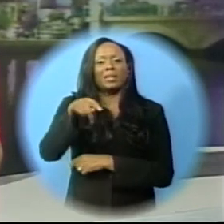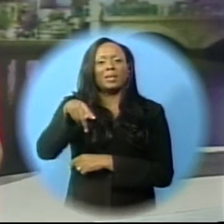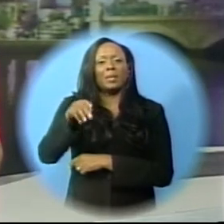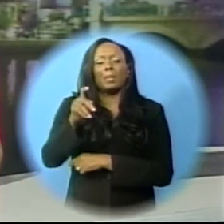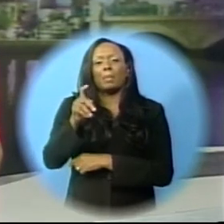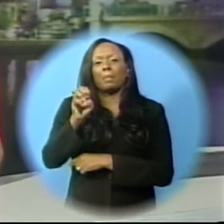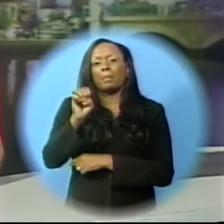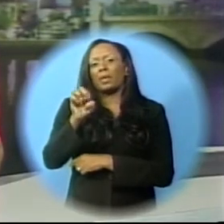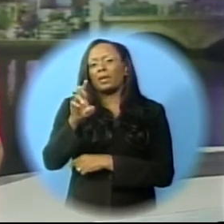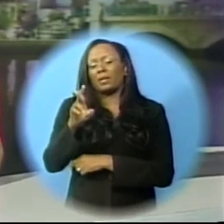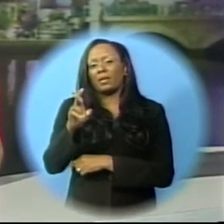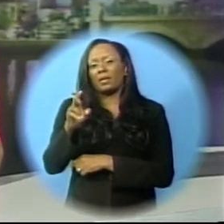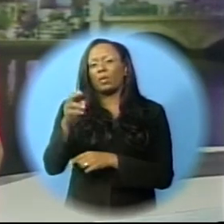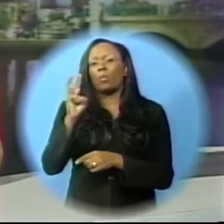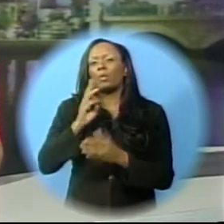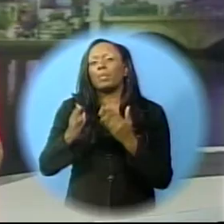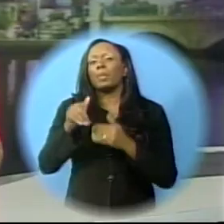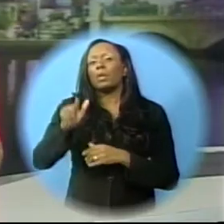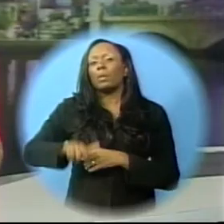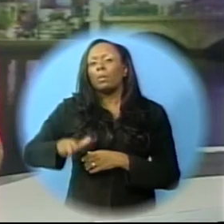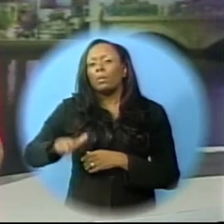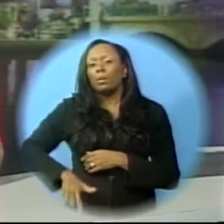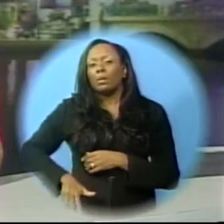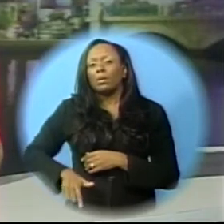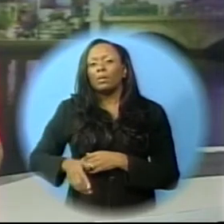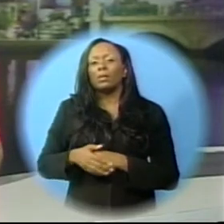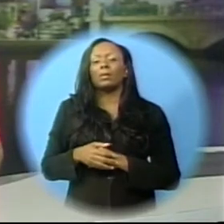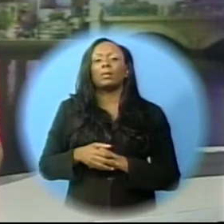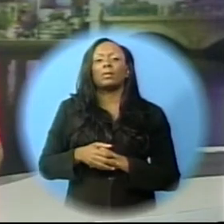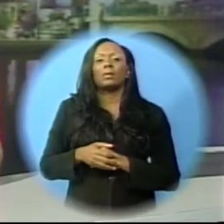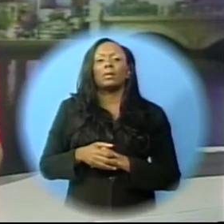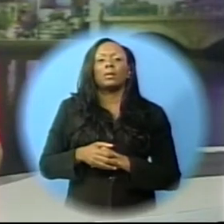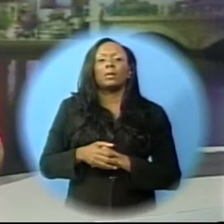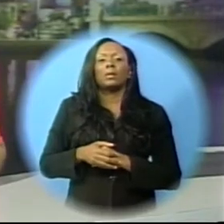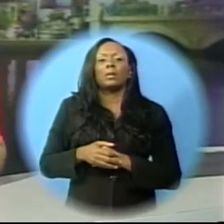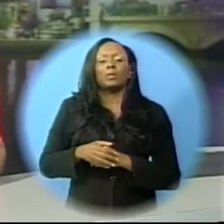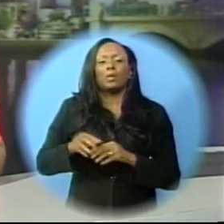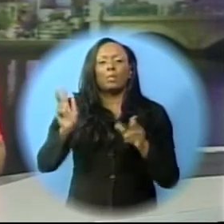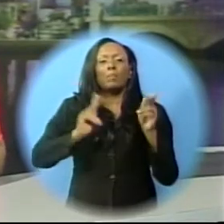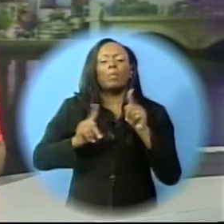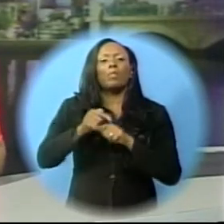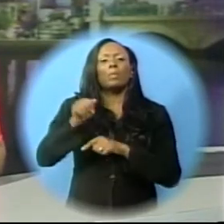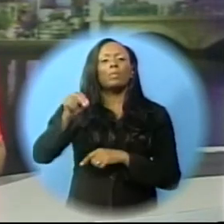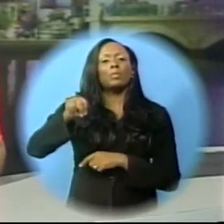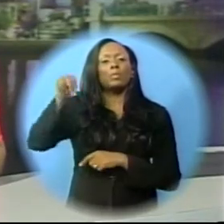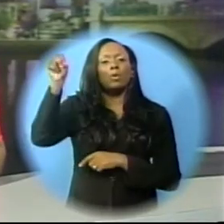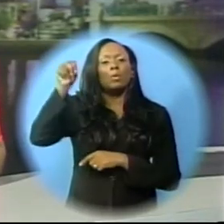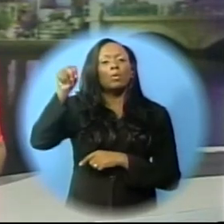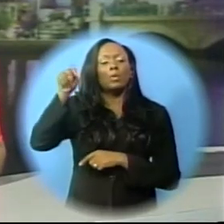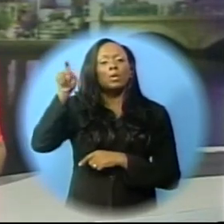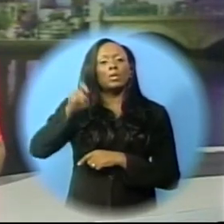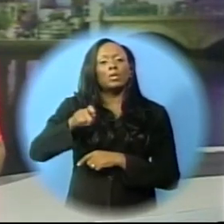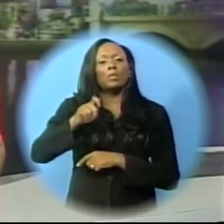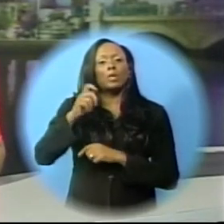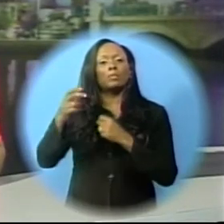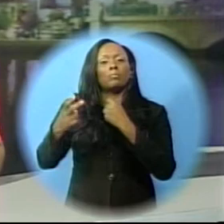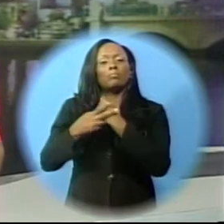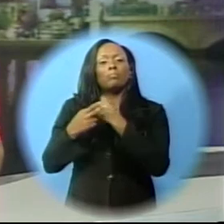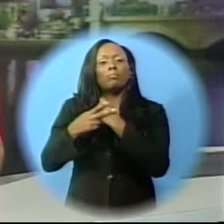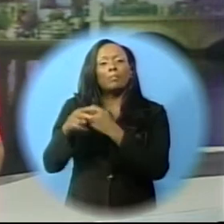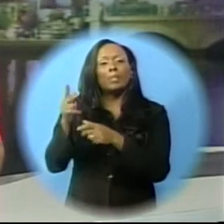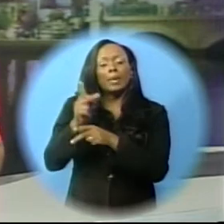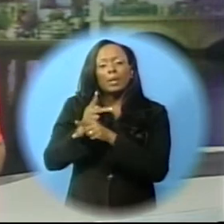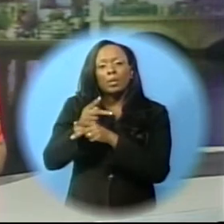be impacted, and residents in these areas and their surrounding districts are being advised to store water for the duration of